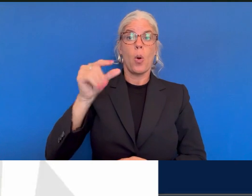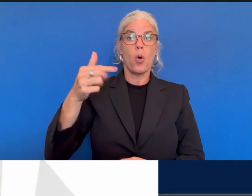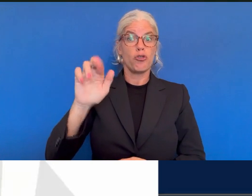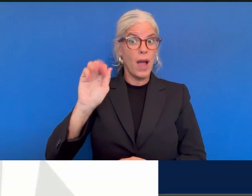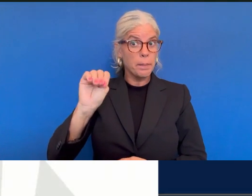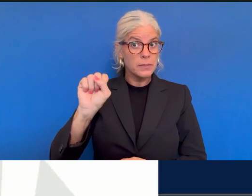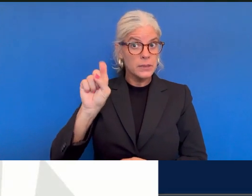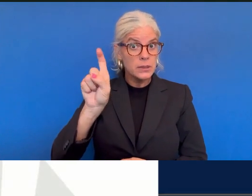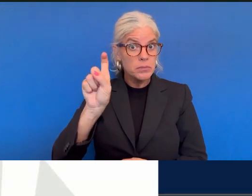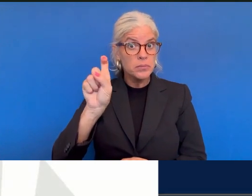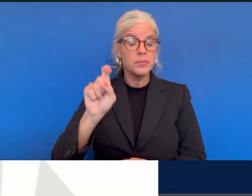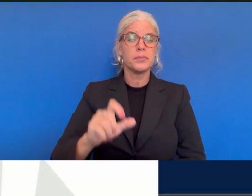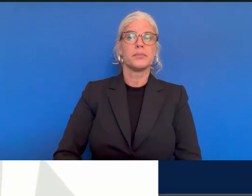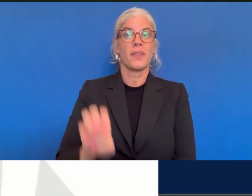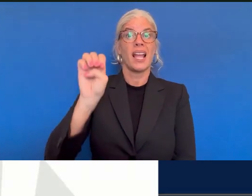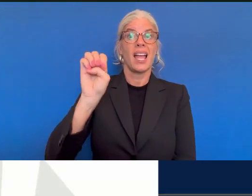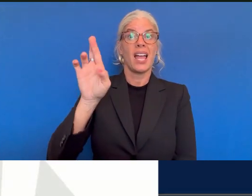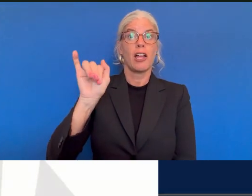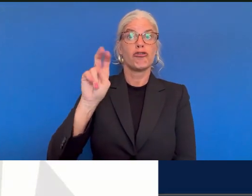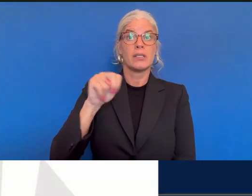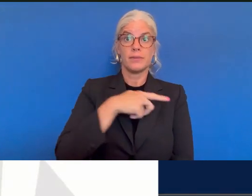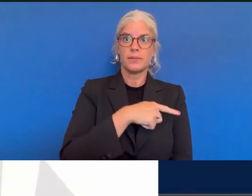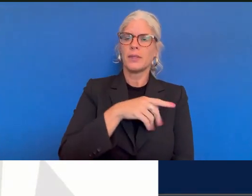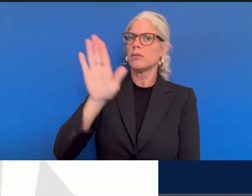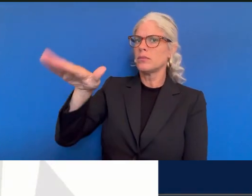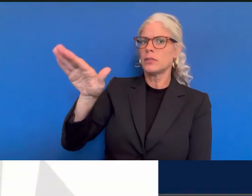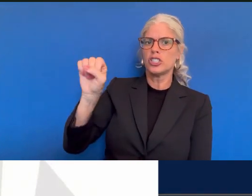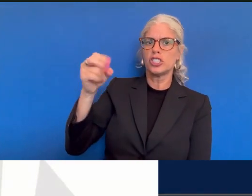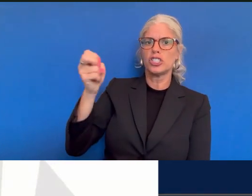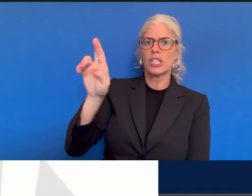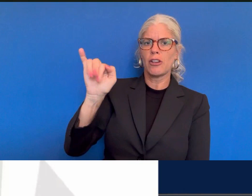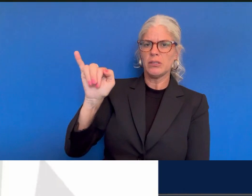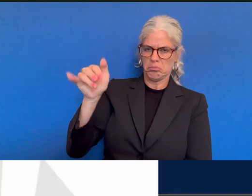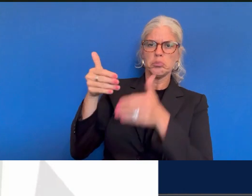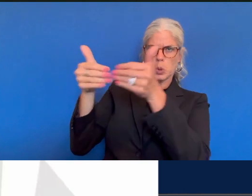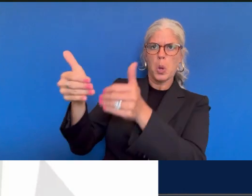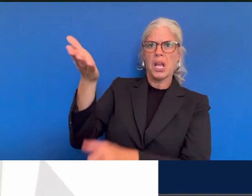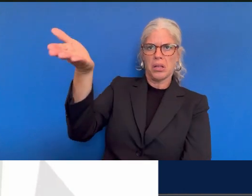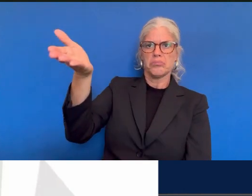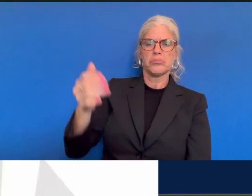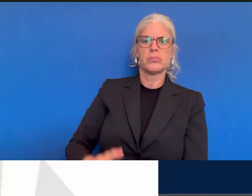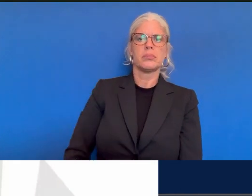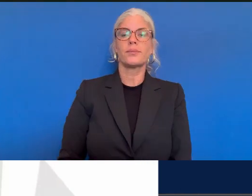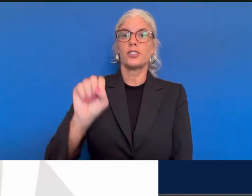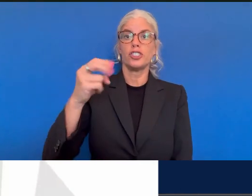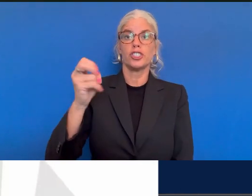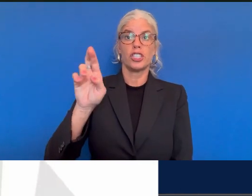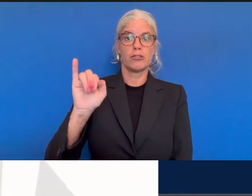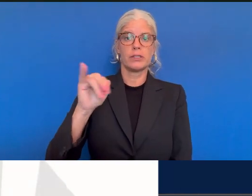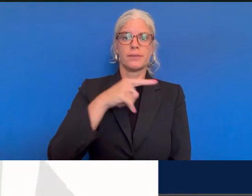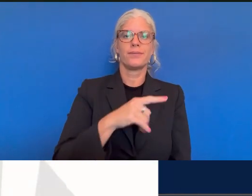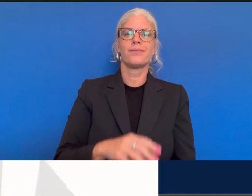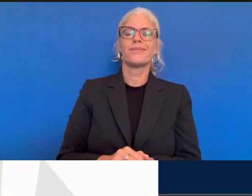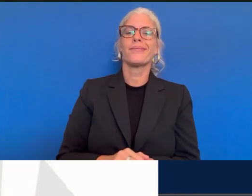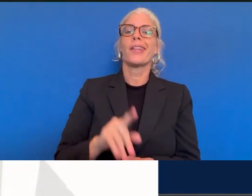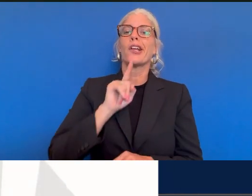Unfortunately, That is a, yeah, please. oh, you want that? Want to take that? No, please. You.